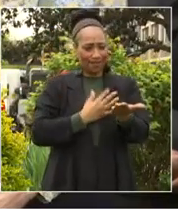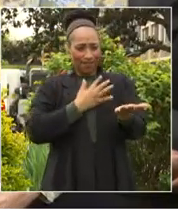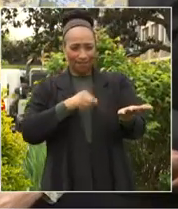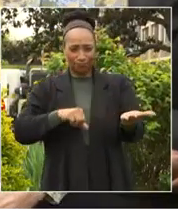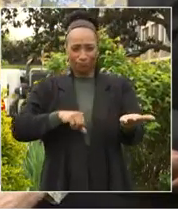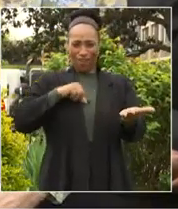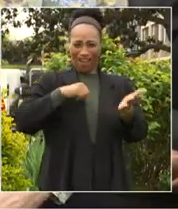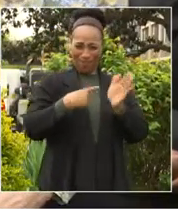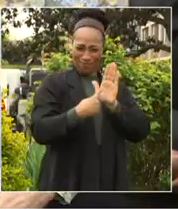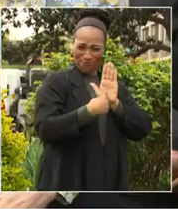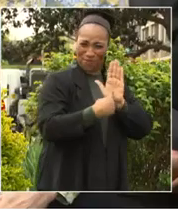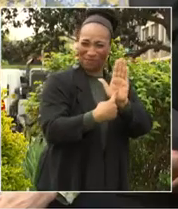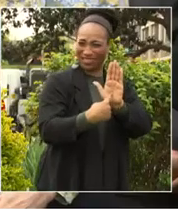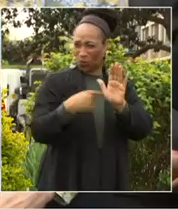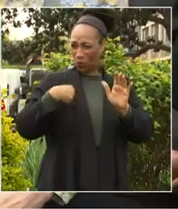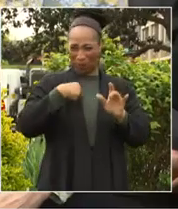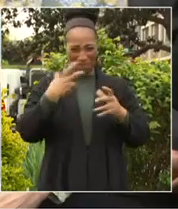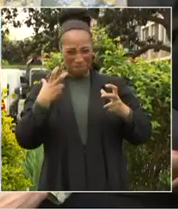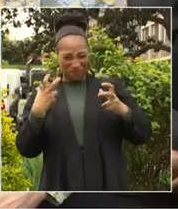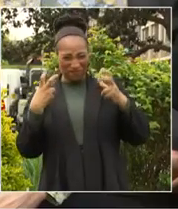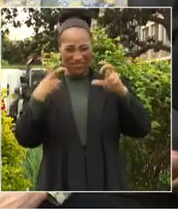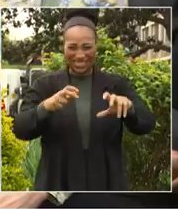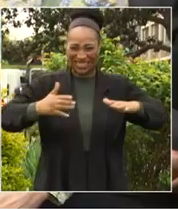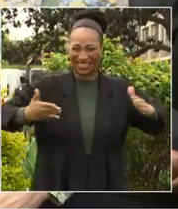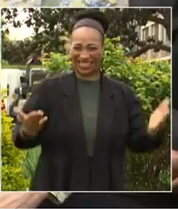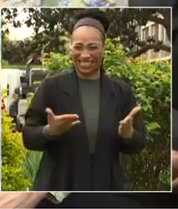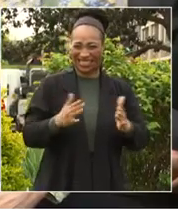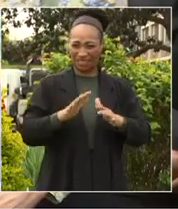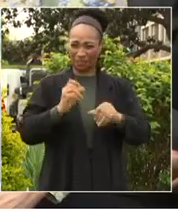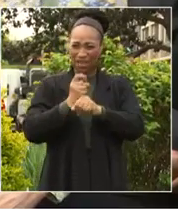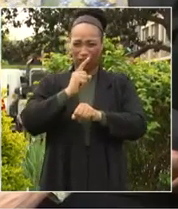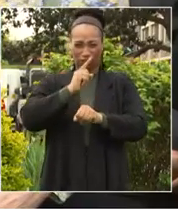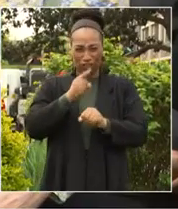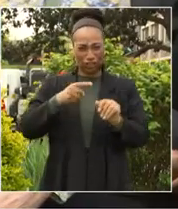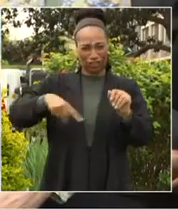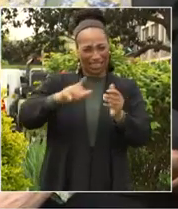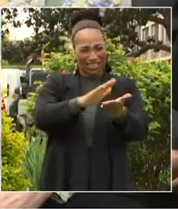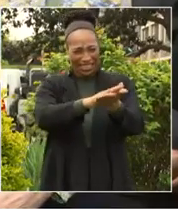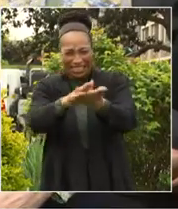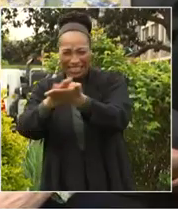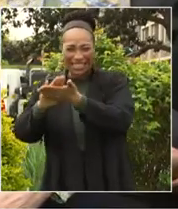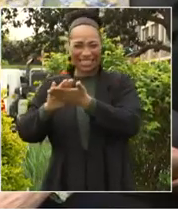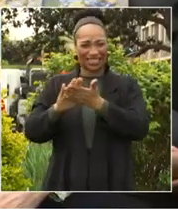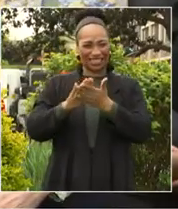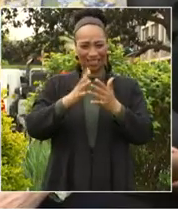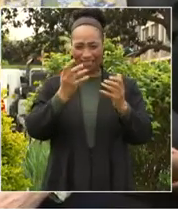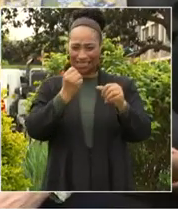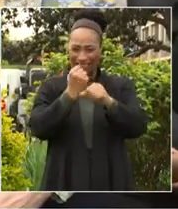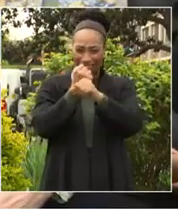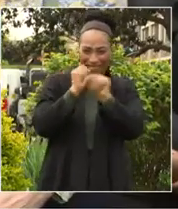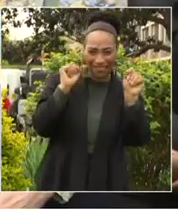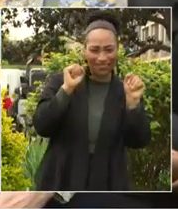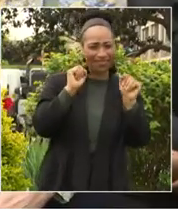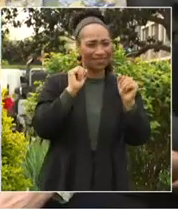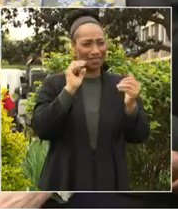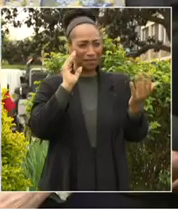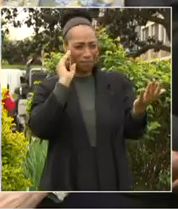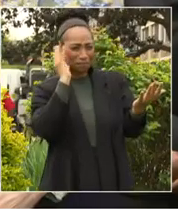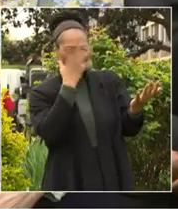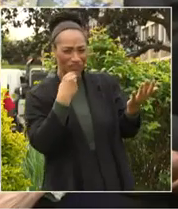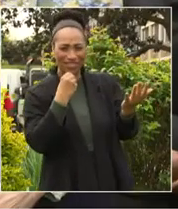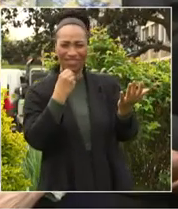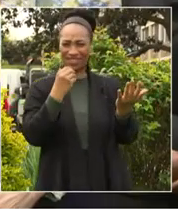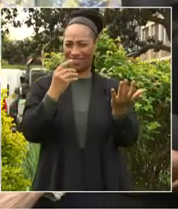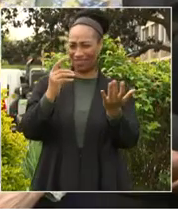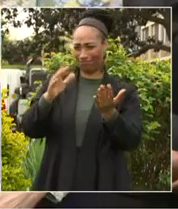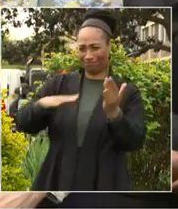DC residents have allowed us to make to keep our city clean, safe, and beautiful. Every spring, we roll up